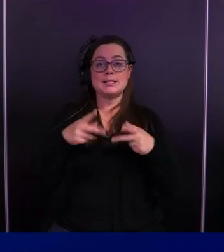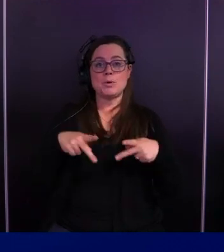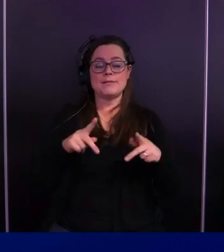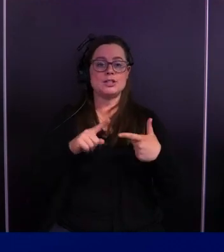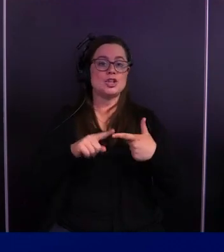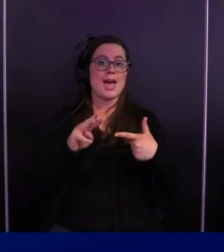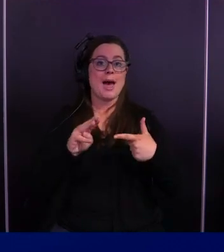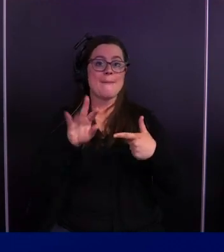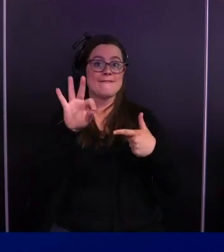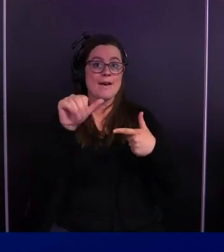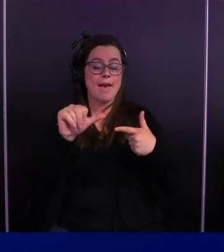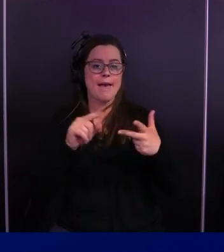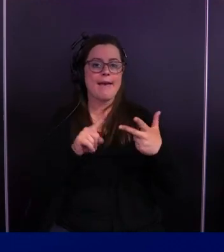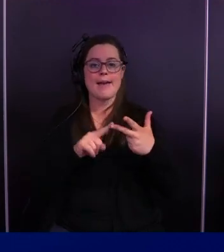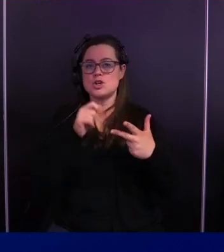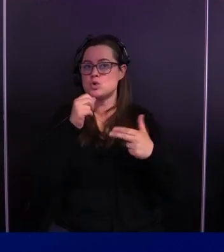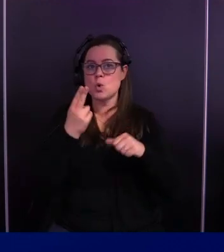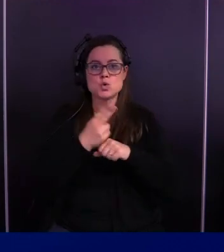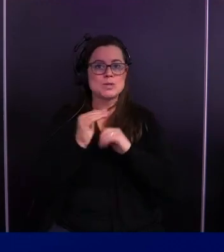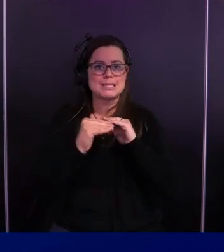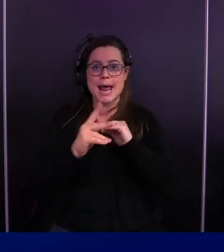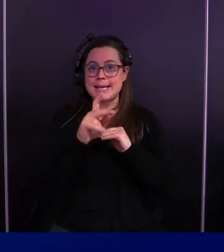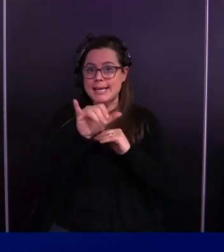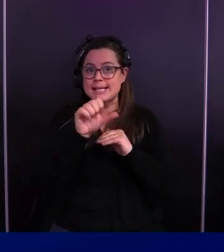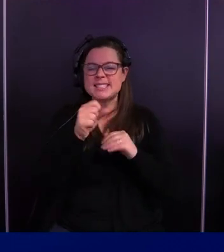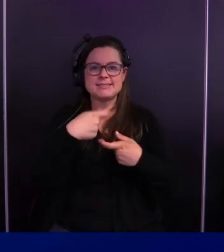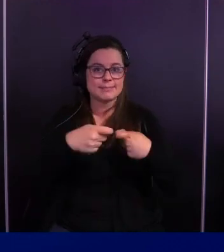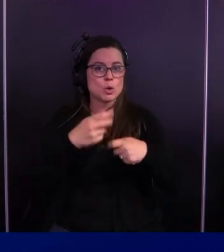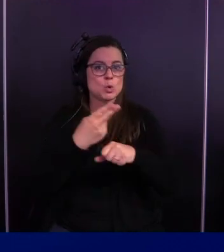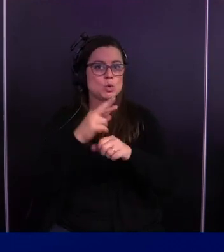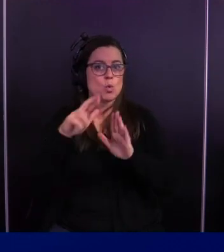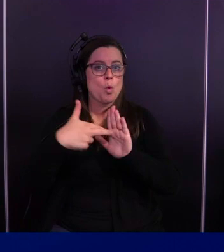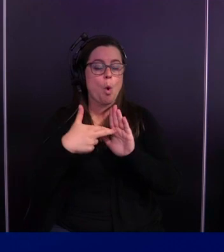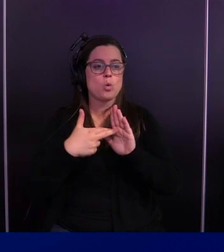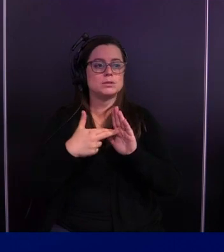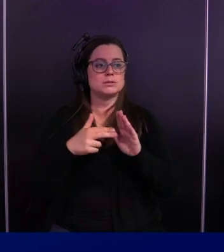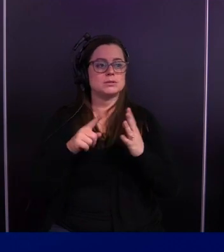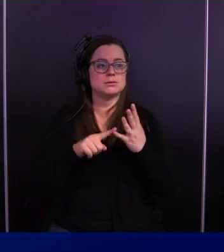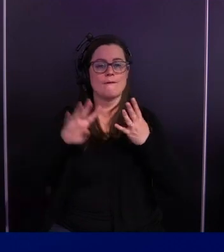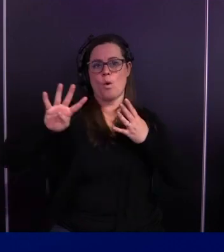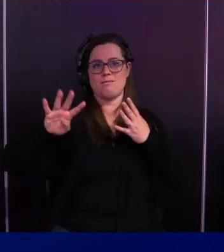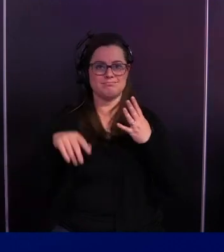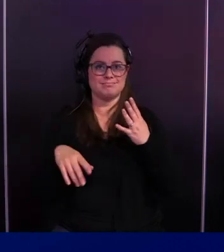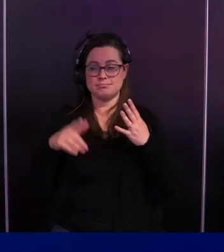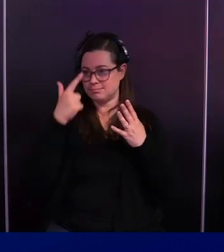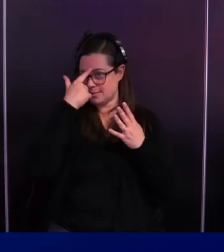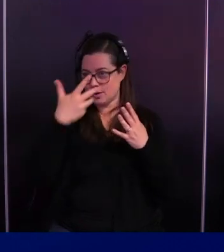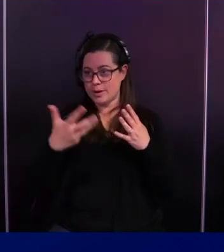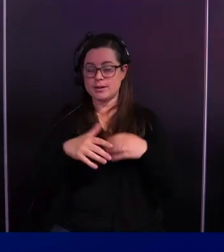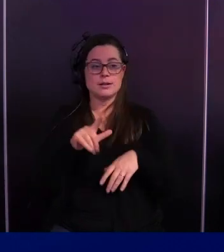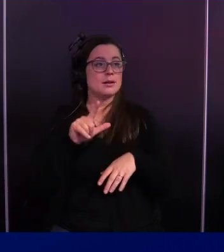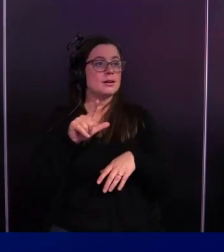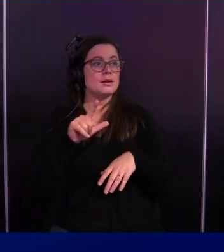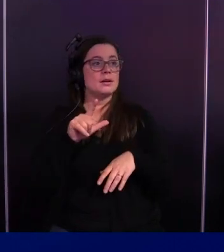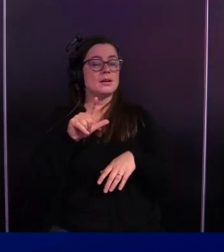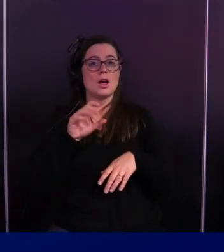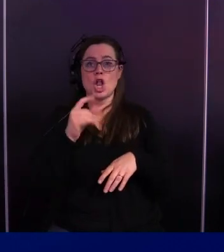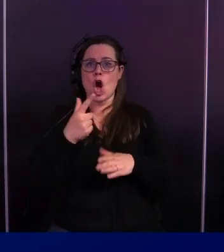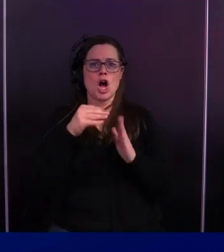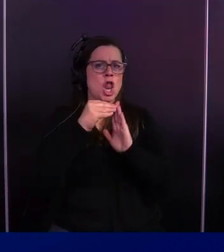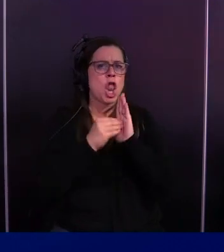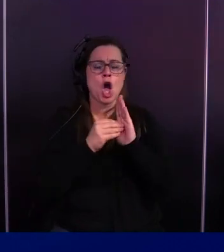MFA. Don't use static keys. Use roles. Number 4. What do you think? Log and monitor all the